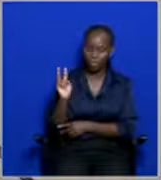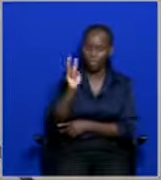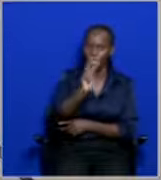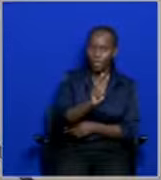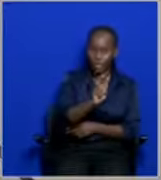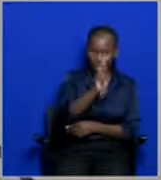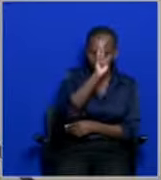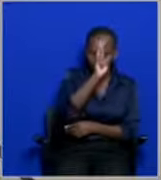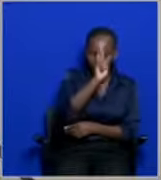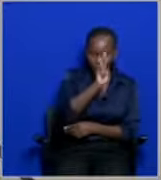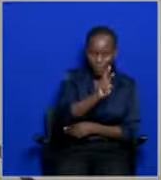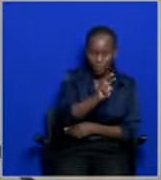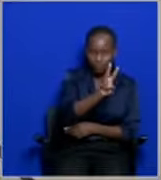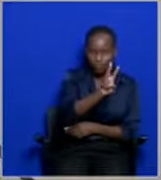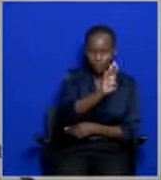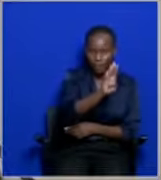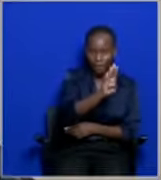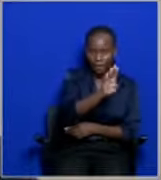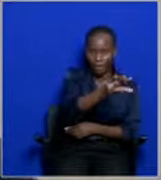suspect area in Rosebank.